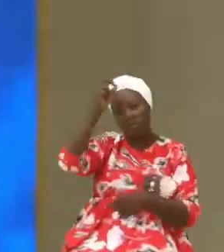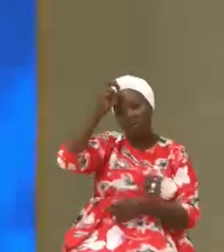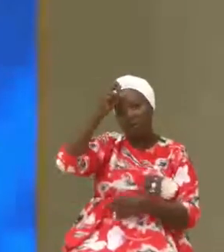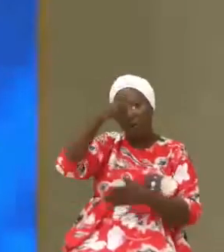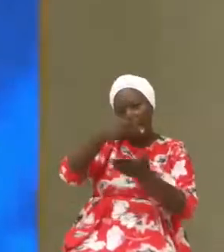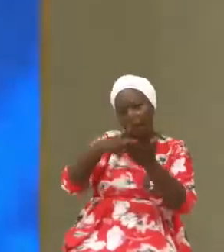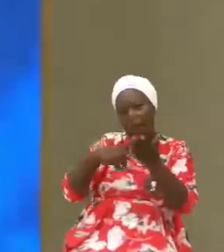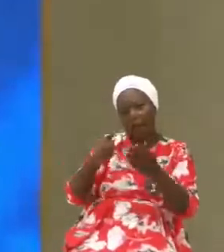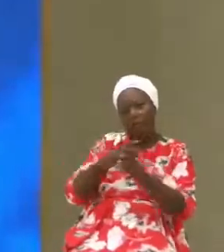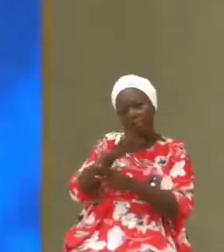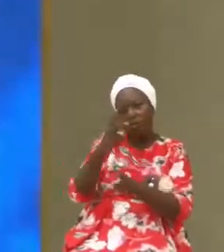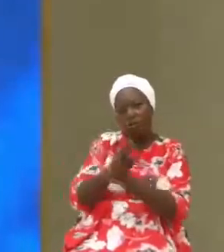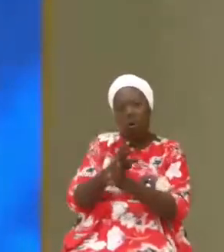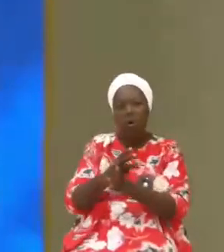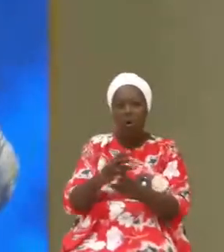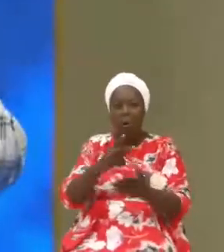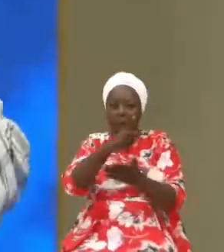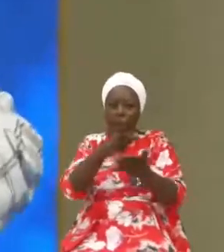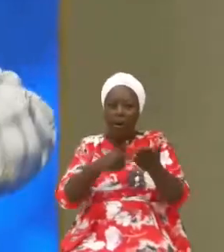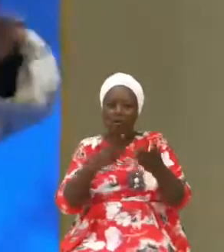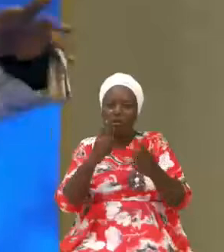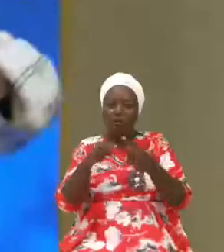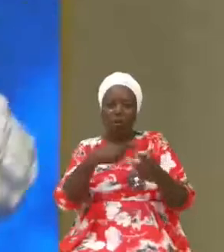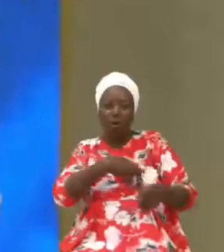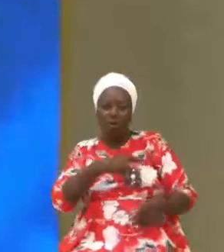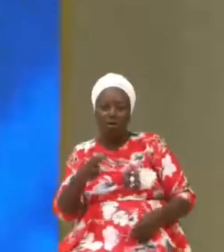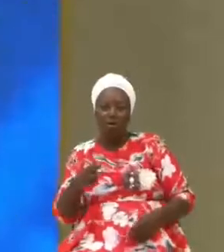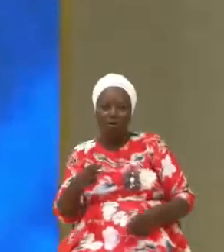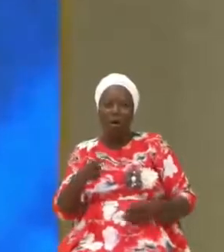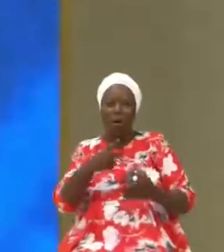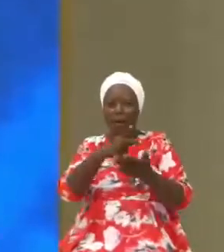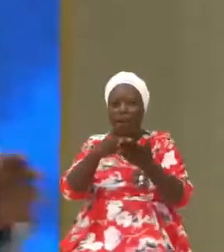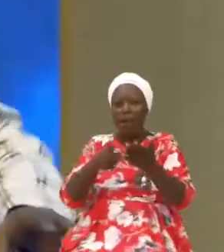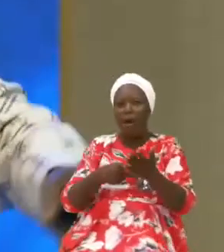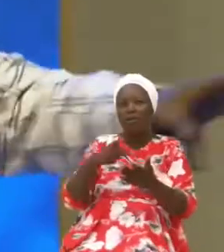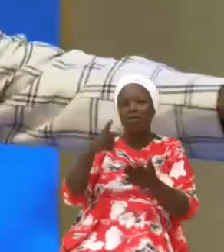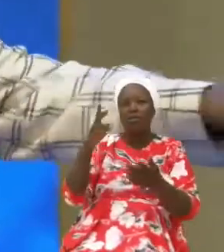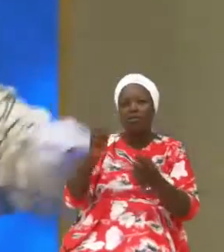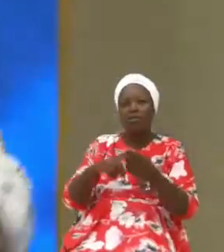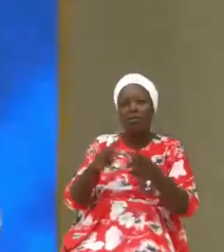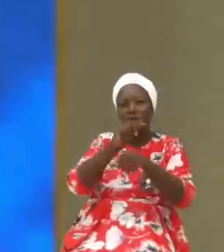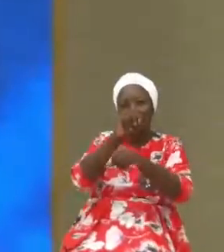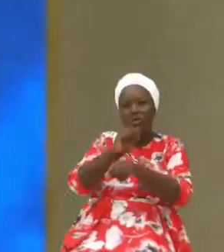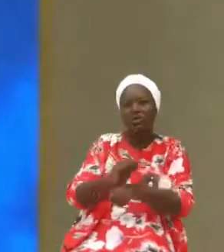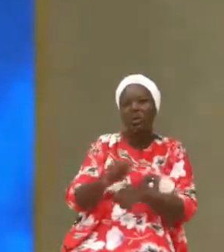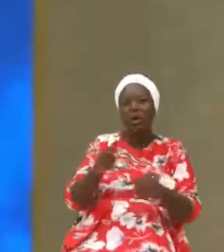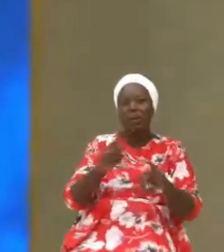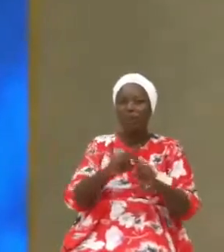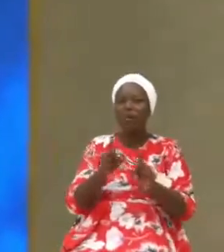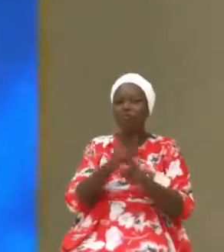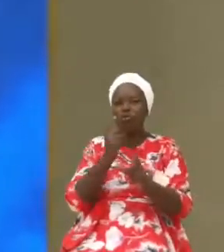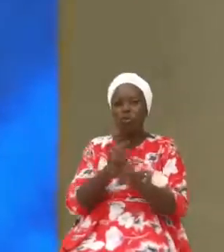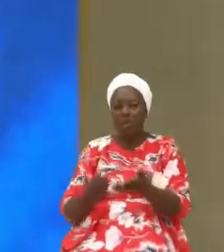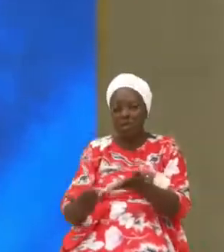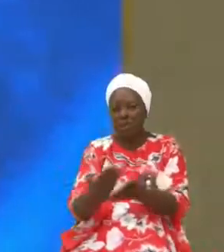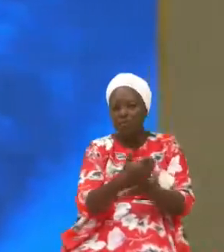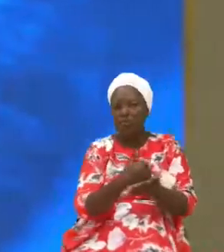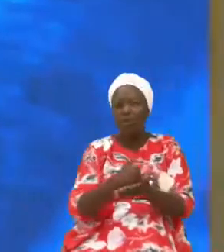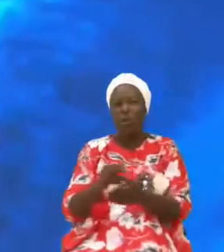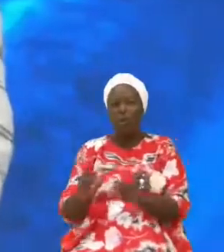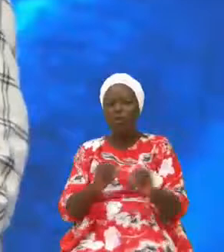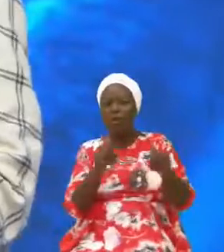a part to Satan, a part to the world, a part to religion, a part